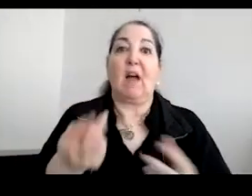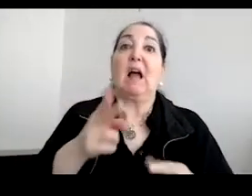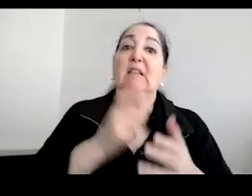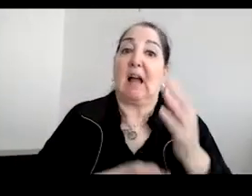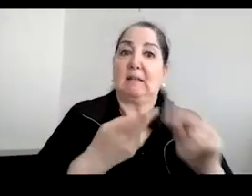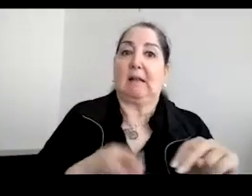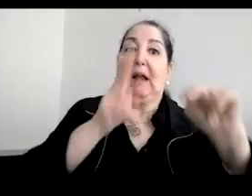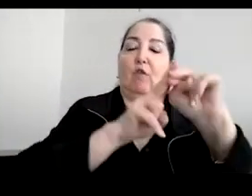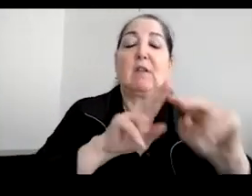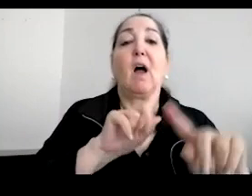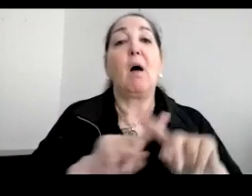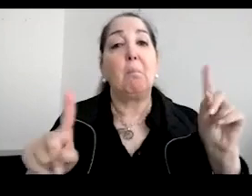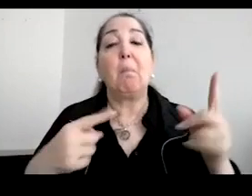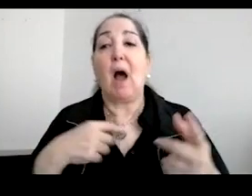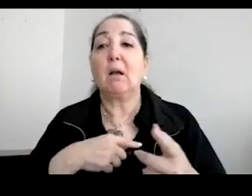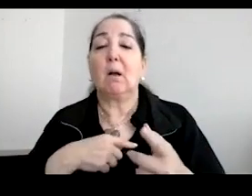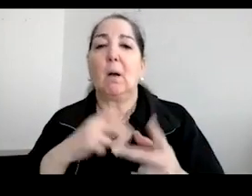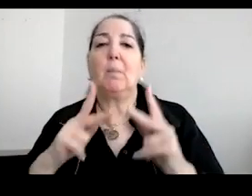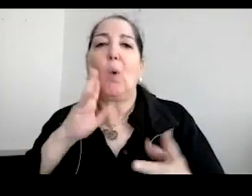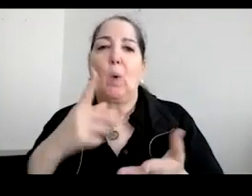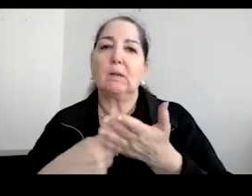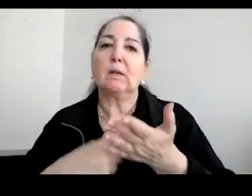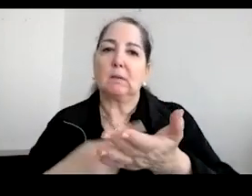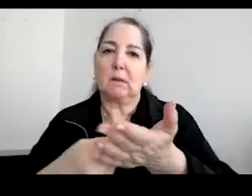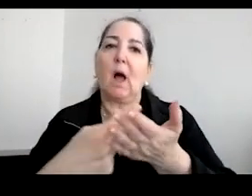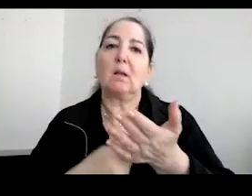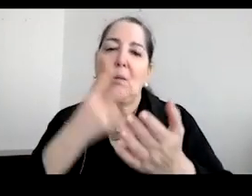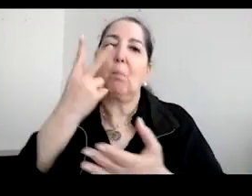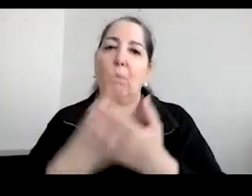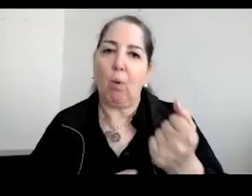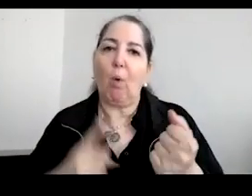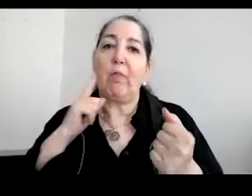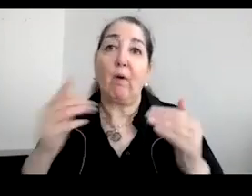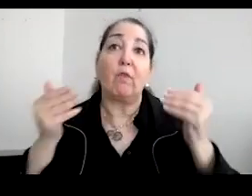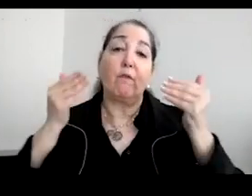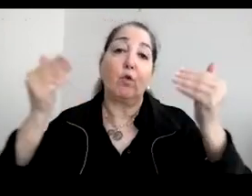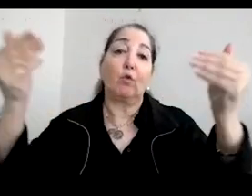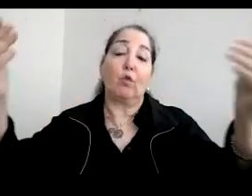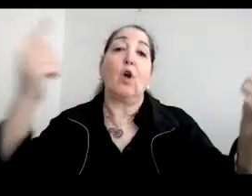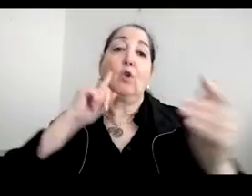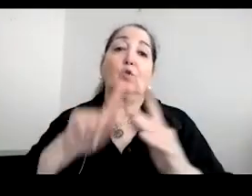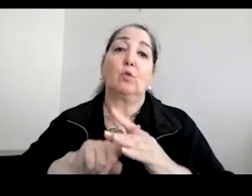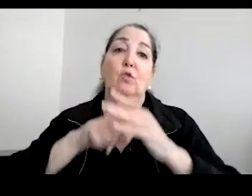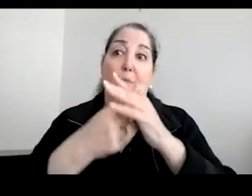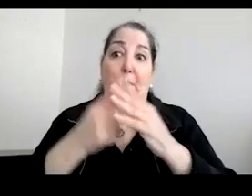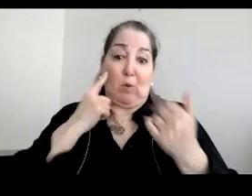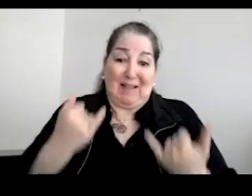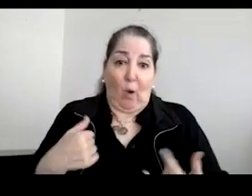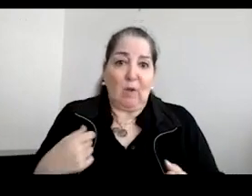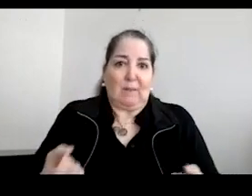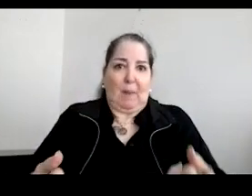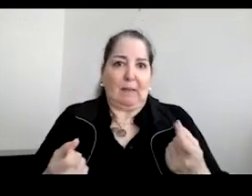realistically will need to start happening over the long run to start to pay off all the spending that we're doing right now. You